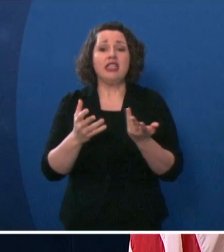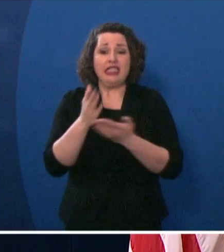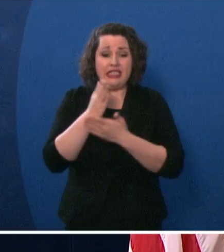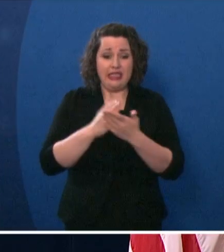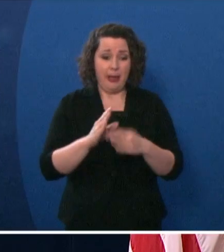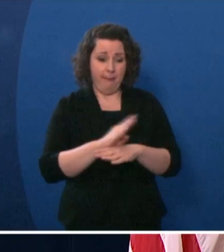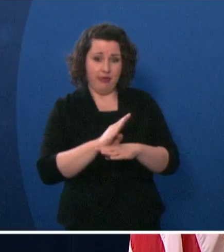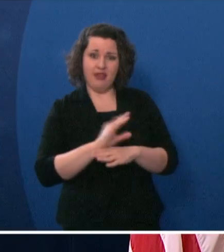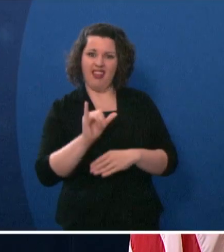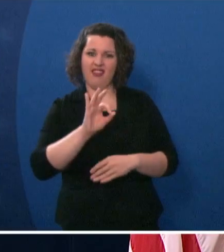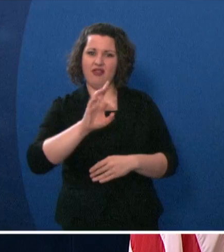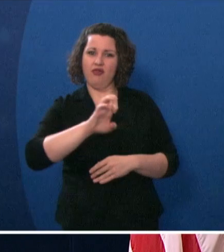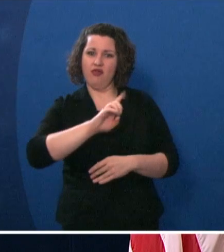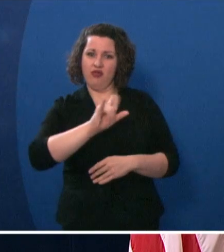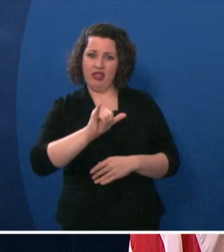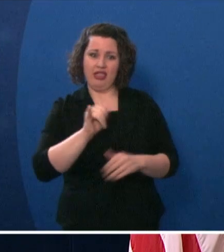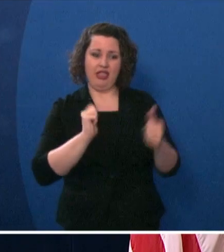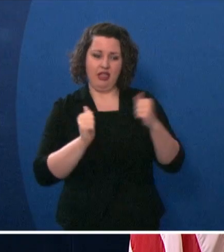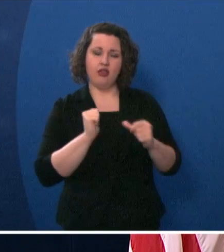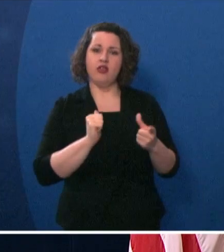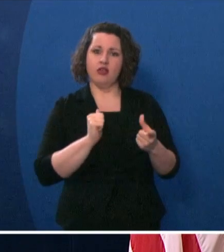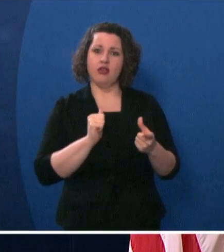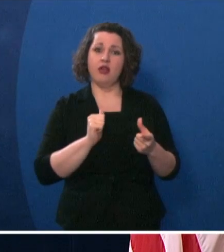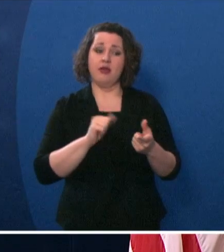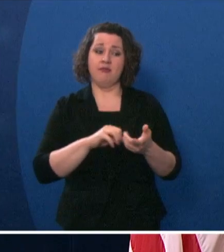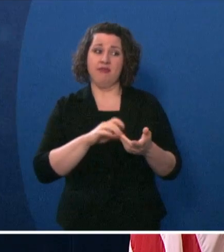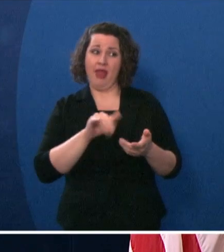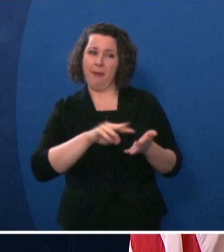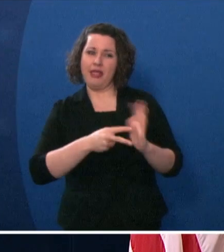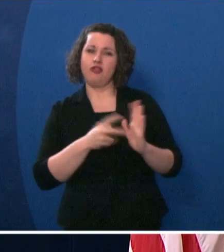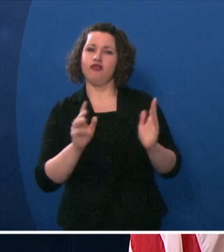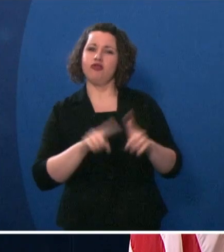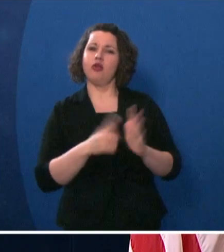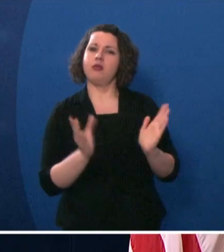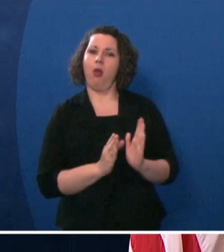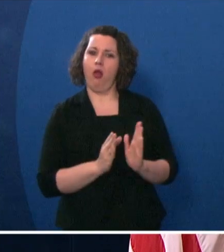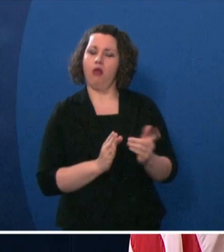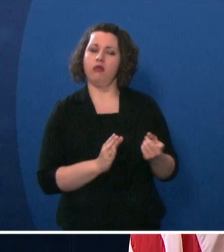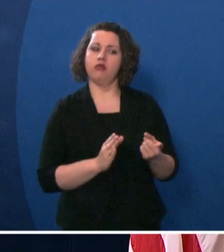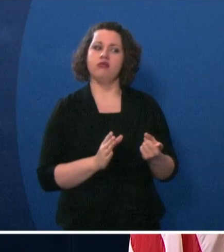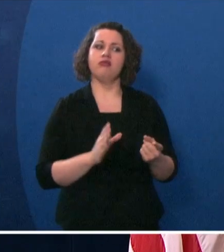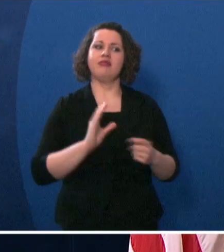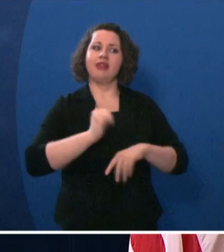like Fridley Theaters, recovery has meant starting small, creating a new type of customer